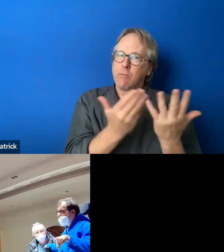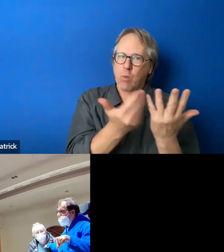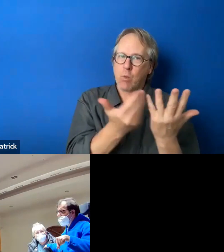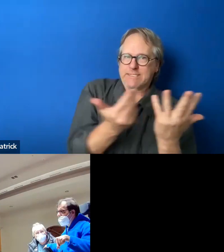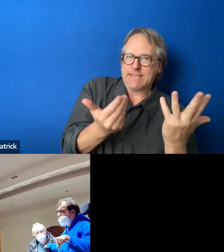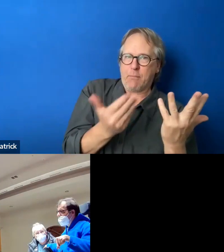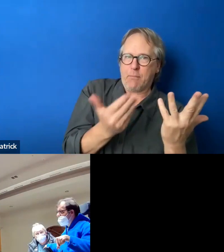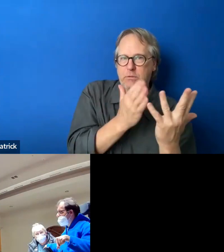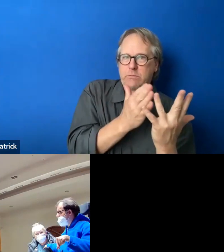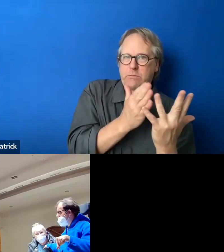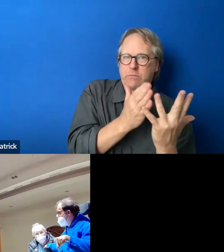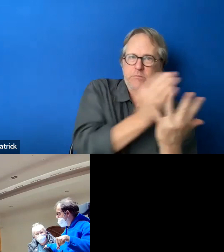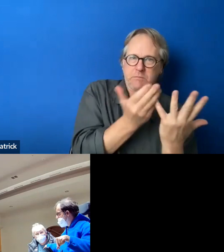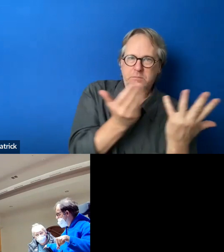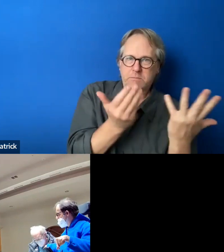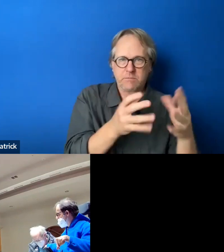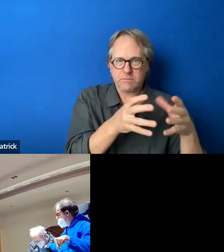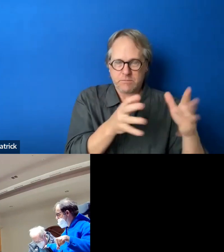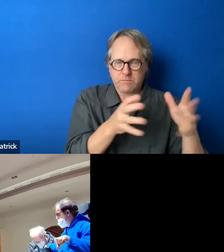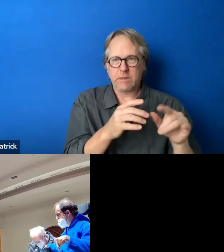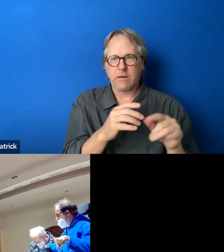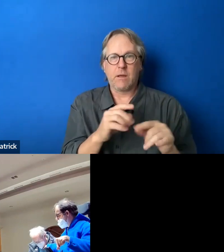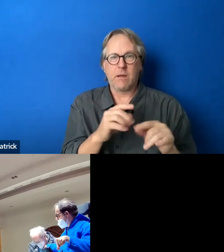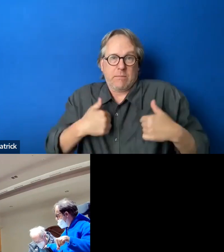separate. And